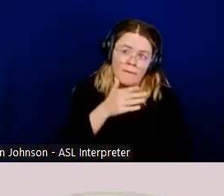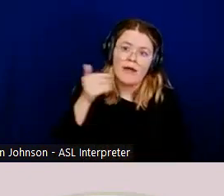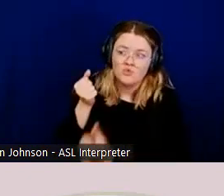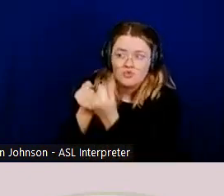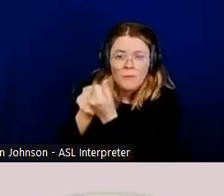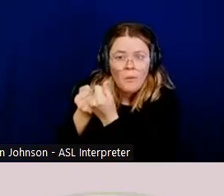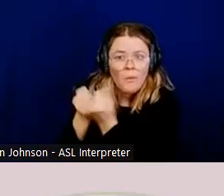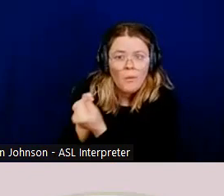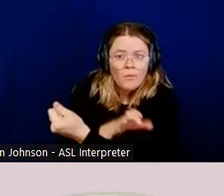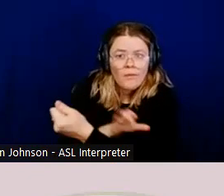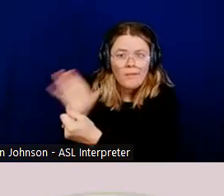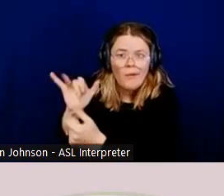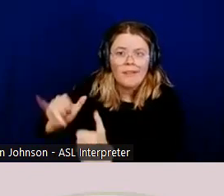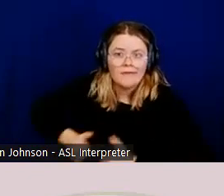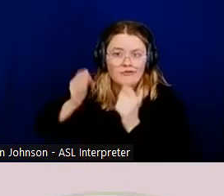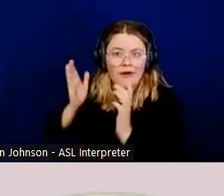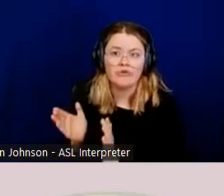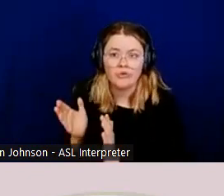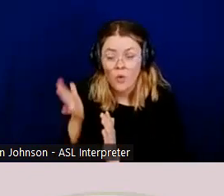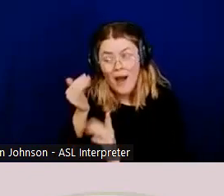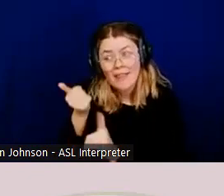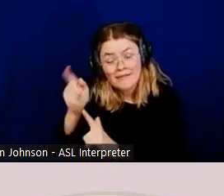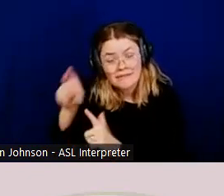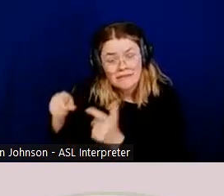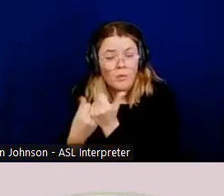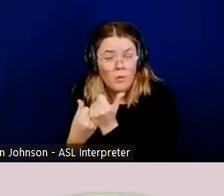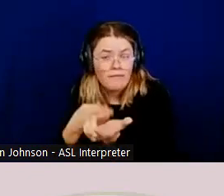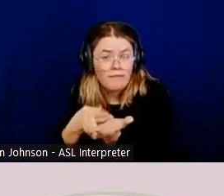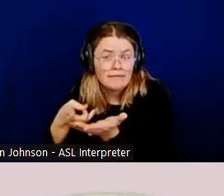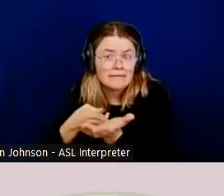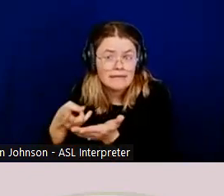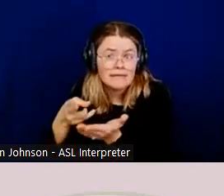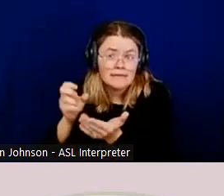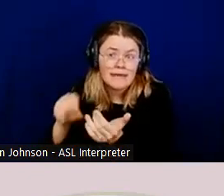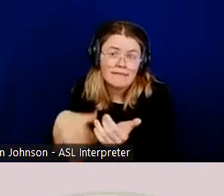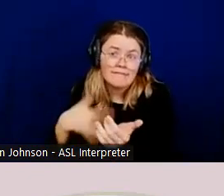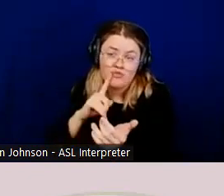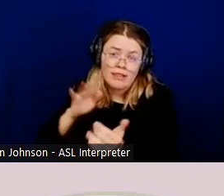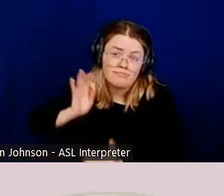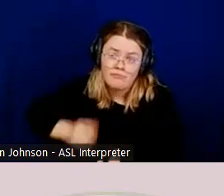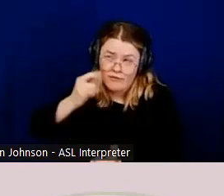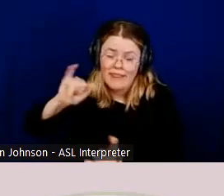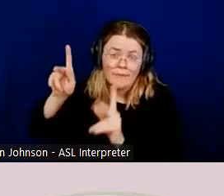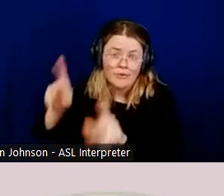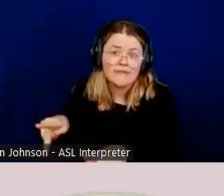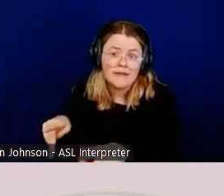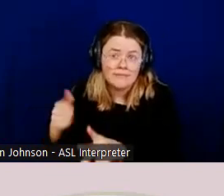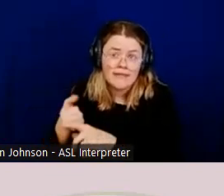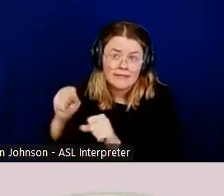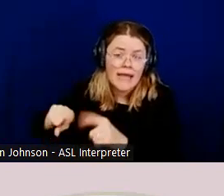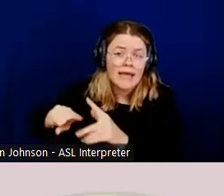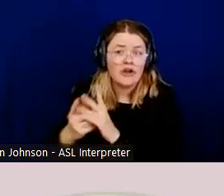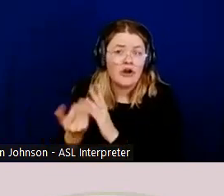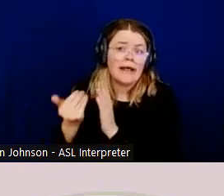need it, and it can be a great it can be very empowering and a great new fresh start for them to kind of start to